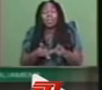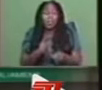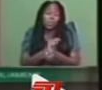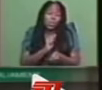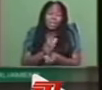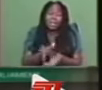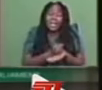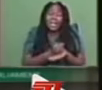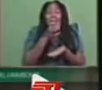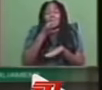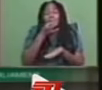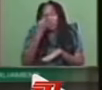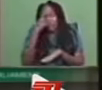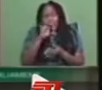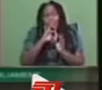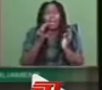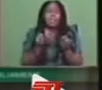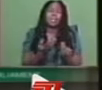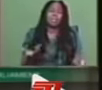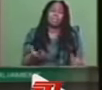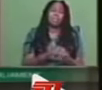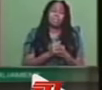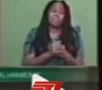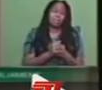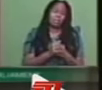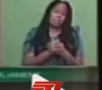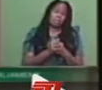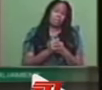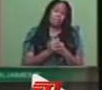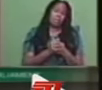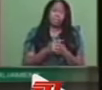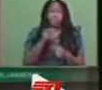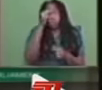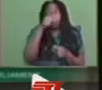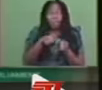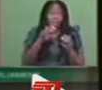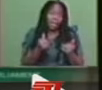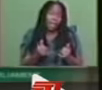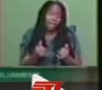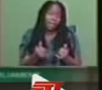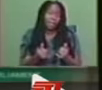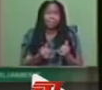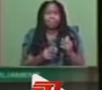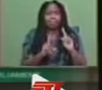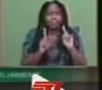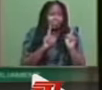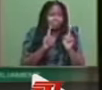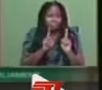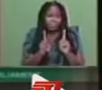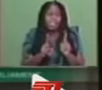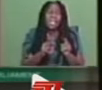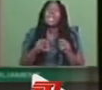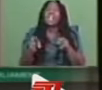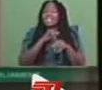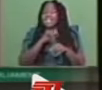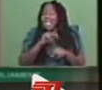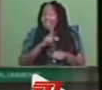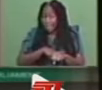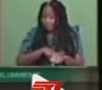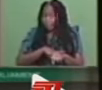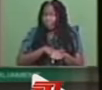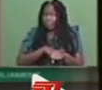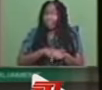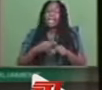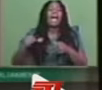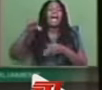The price at the same time of fuel will go up. The cost of the car goes up. And we will expect high productivity and low